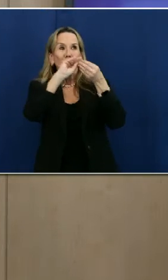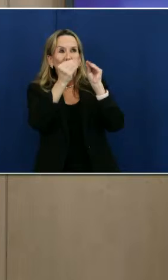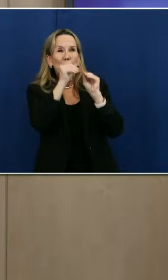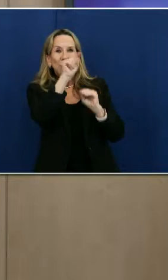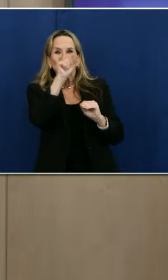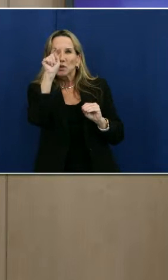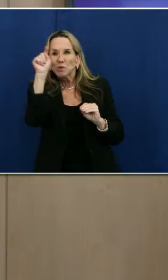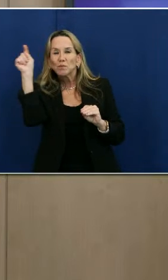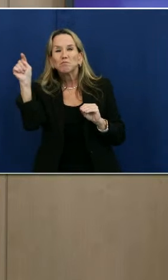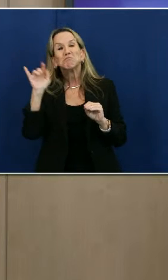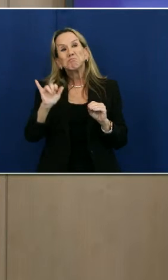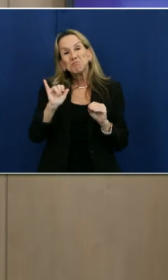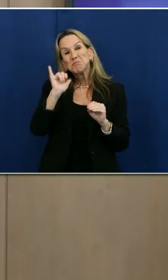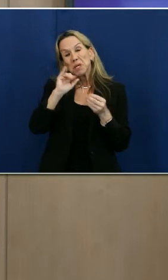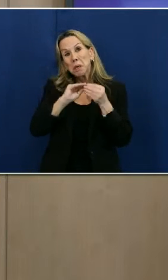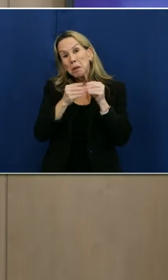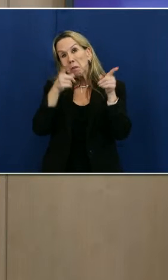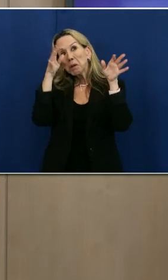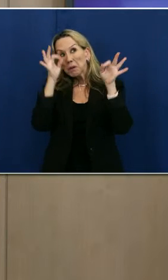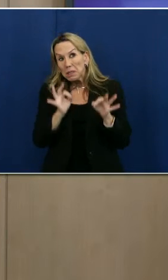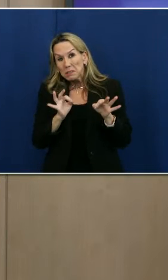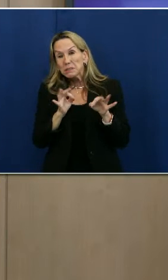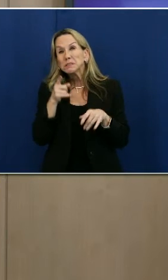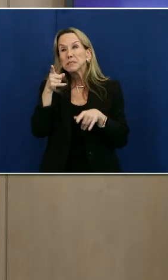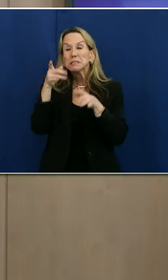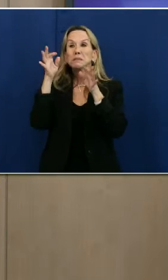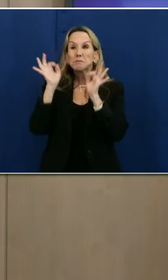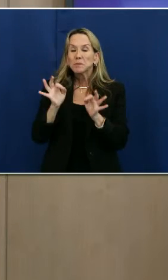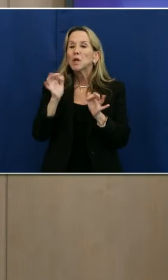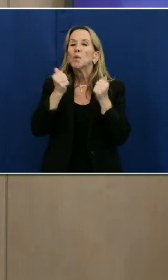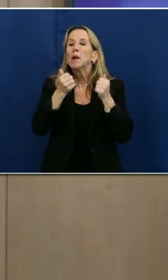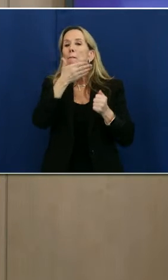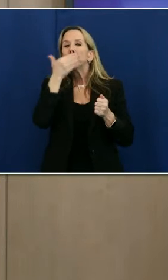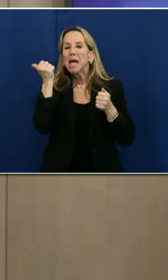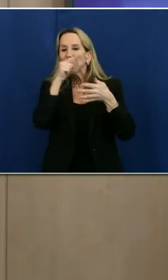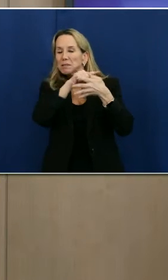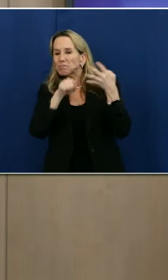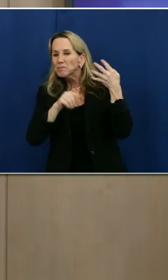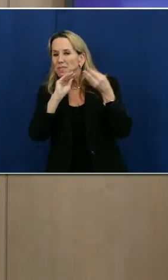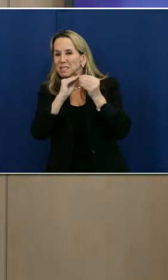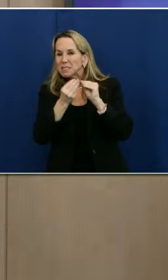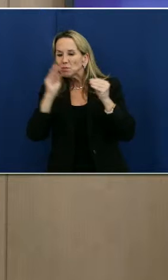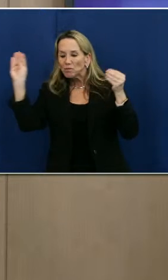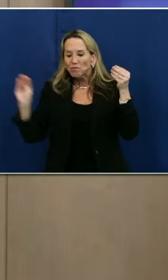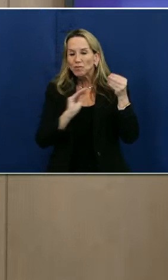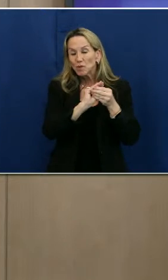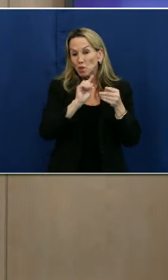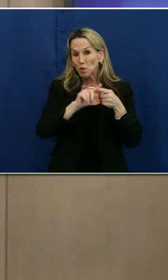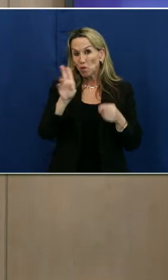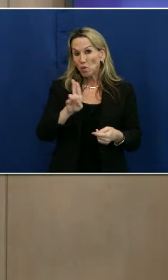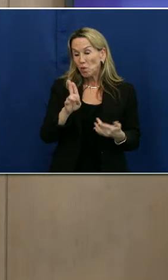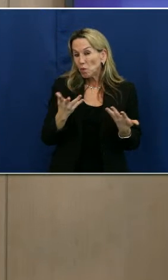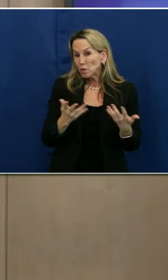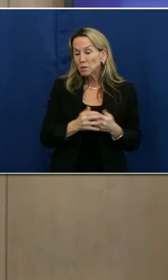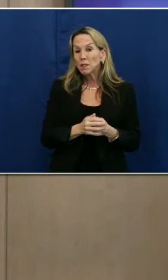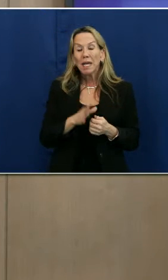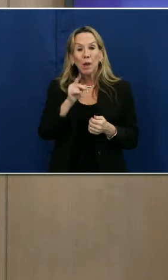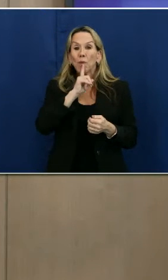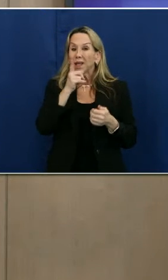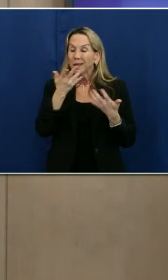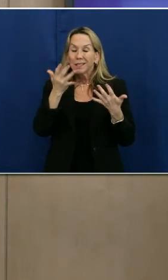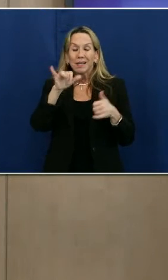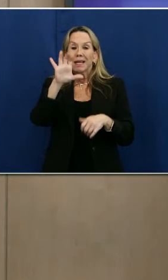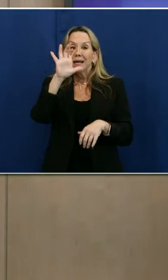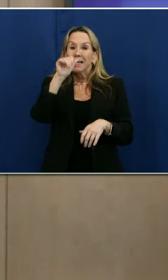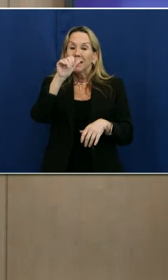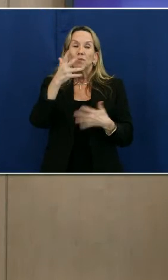to determine how could, what were the best metrics to use. And again, as I've said on numerous occasions, case rates,